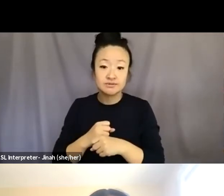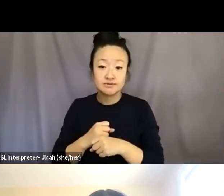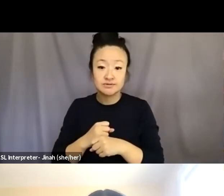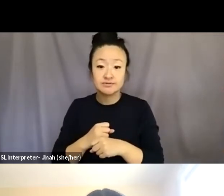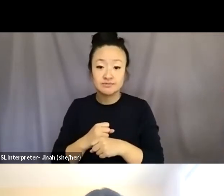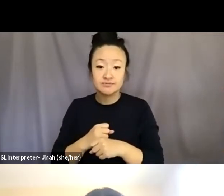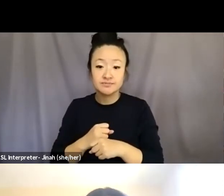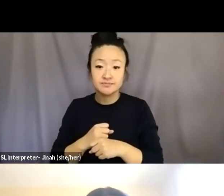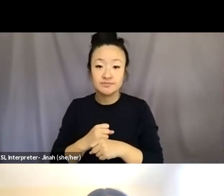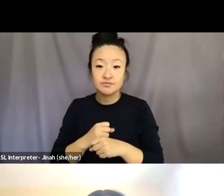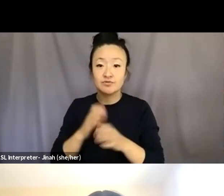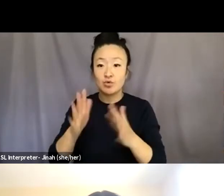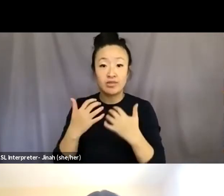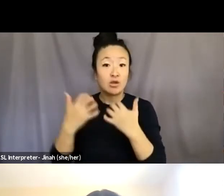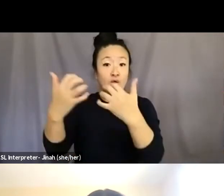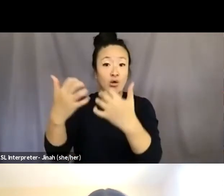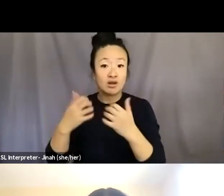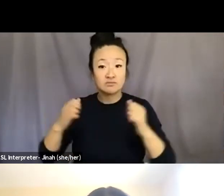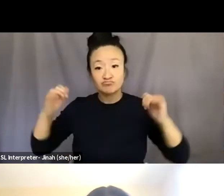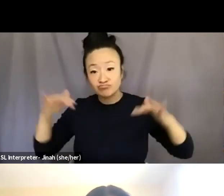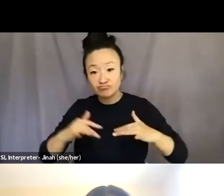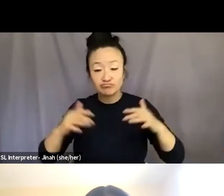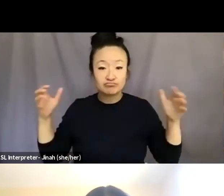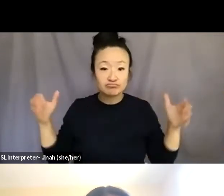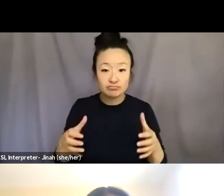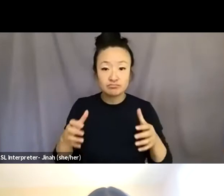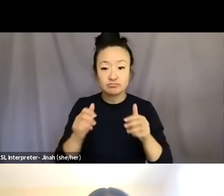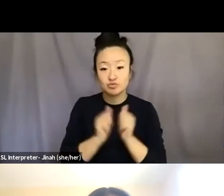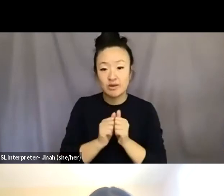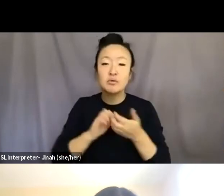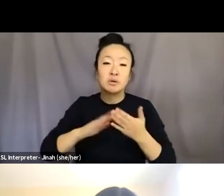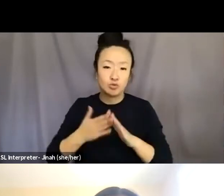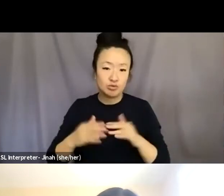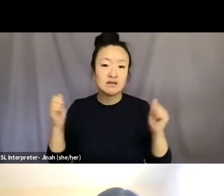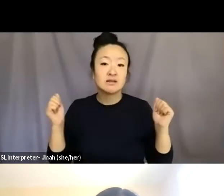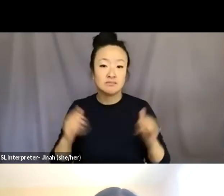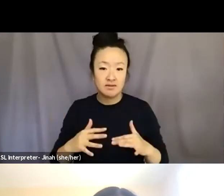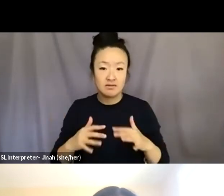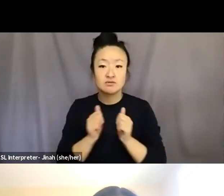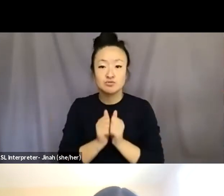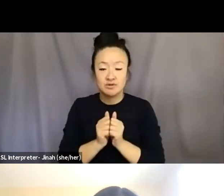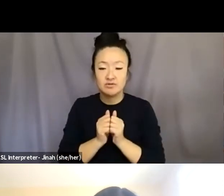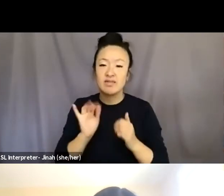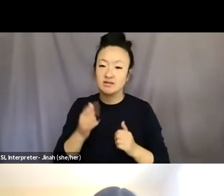bring the audience together and the community together. So that's a fear